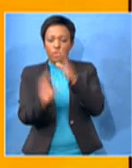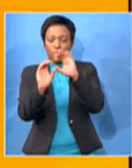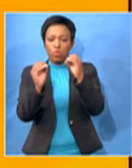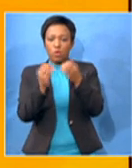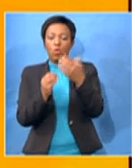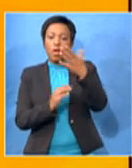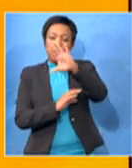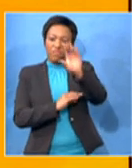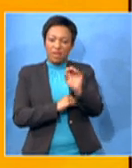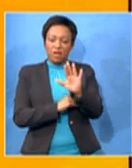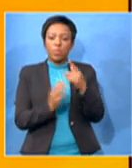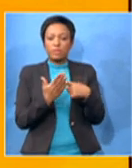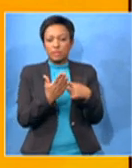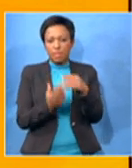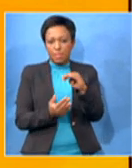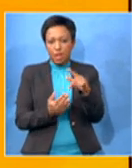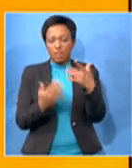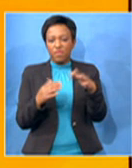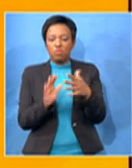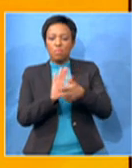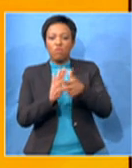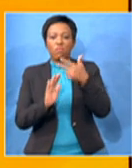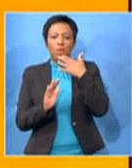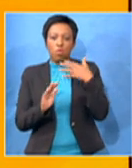for discussing the bills approved by Cabinet to sort of